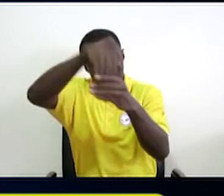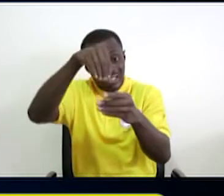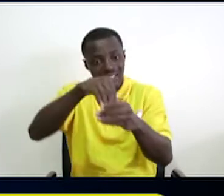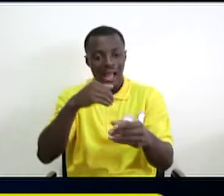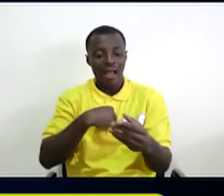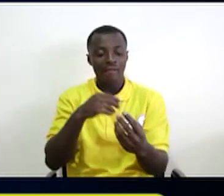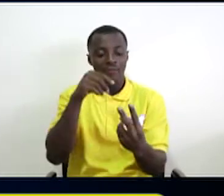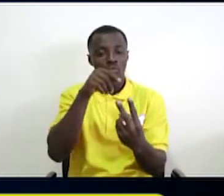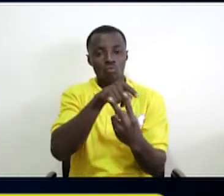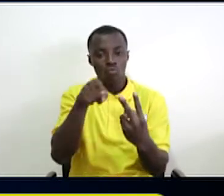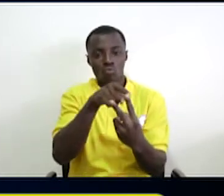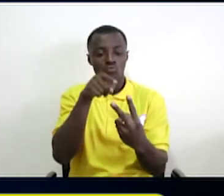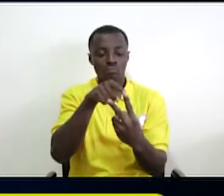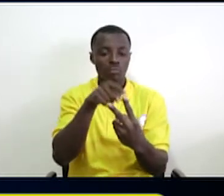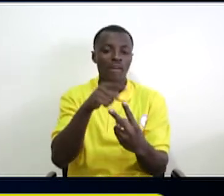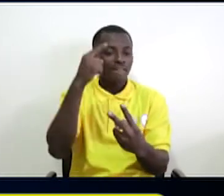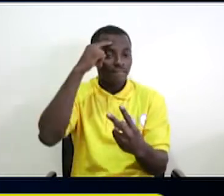Then he is saying that secondly,